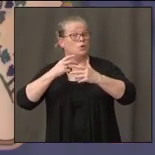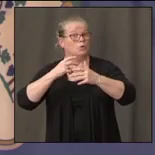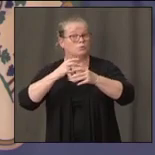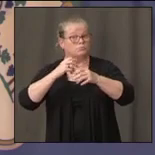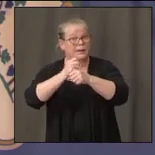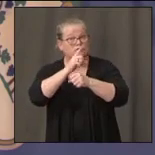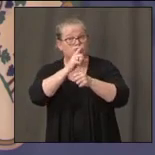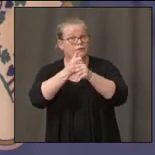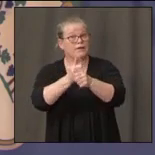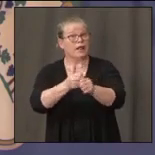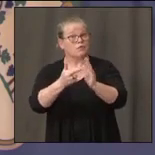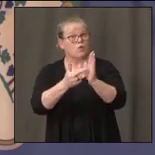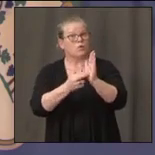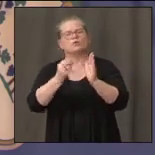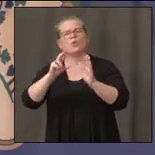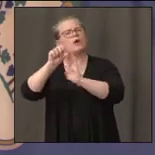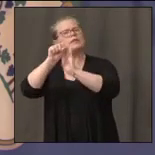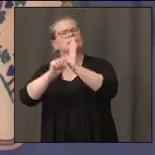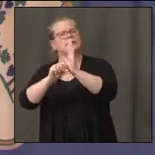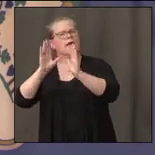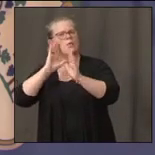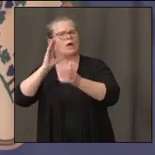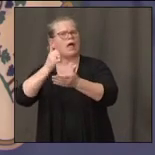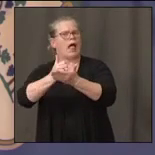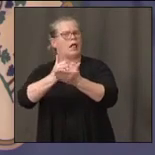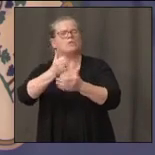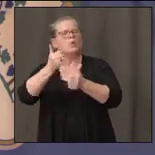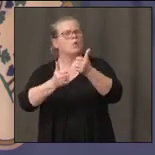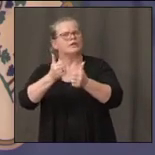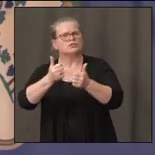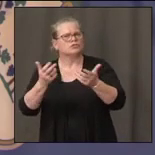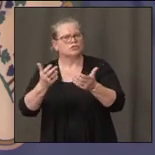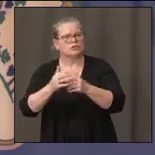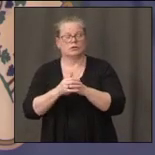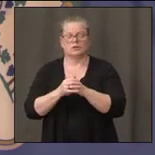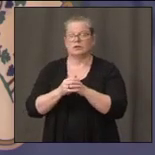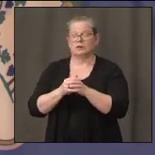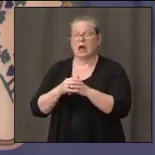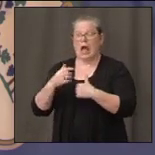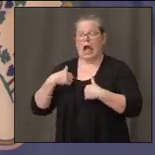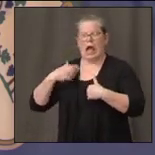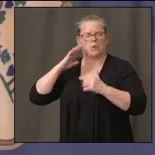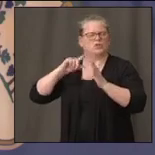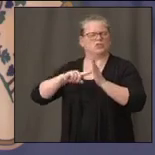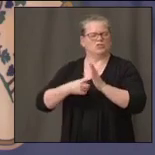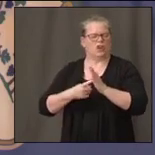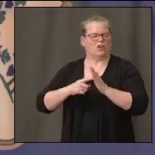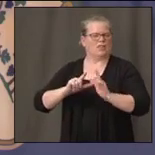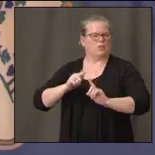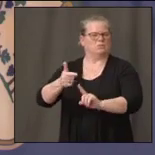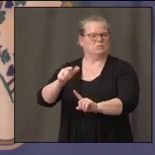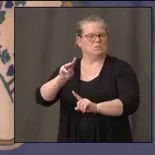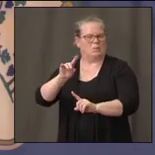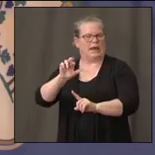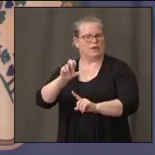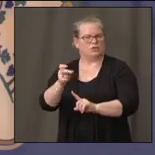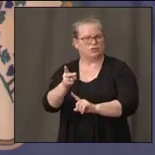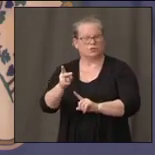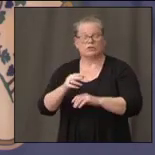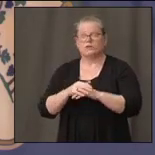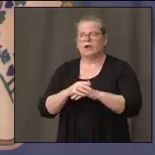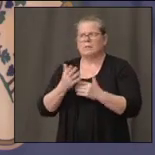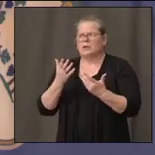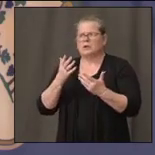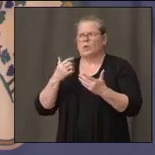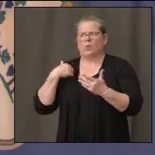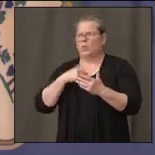then pass it to our mayors. But as you know, we've come up with a very clear set of guidelines, including safe stores, safe